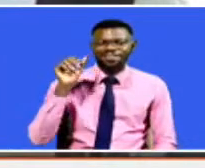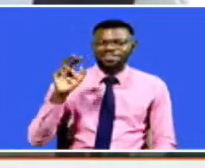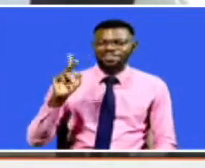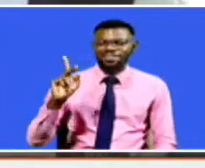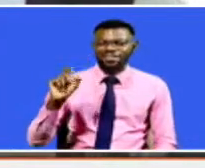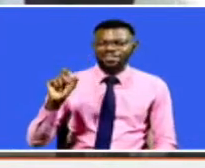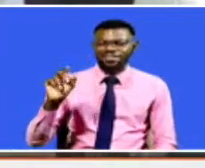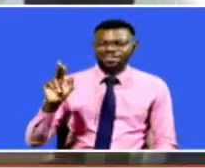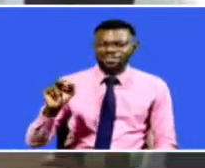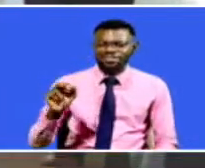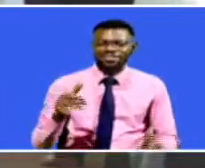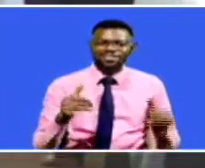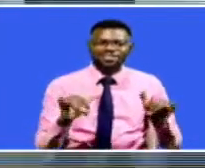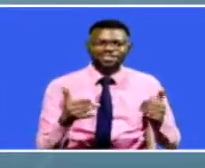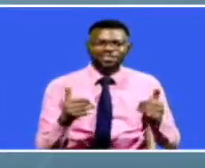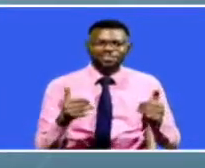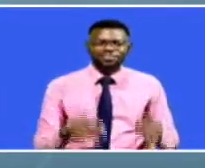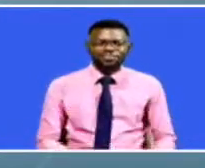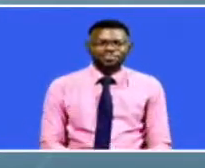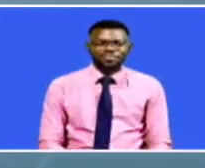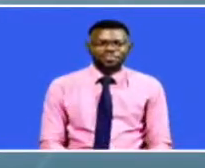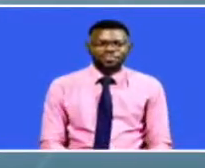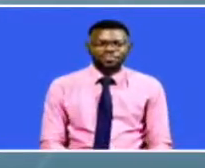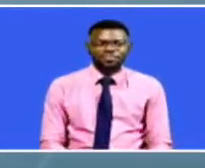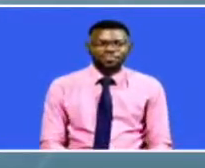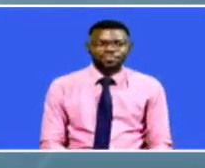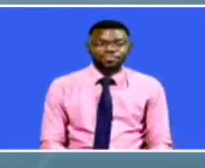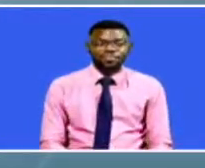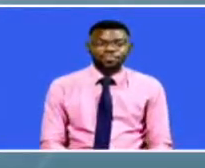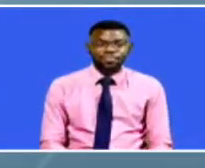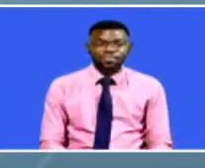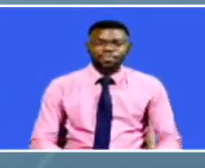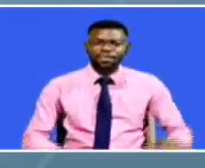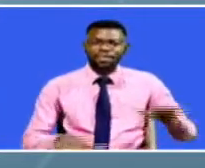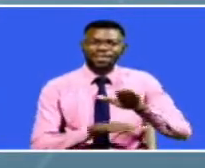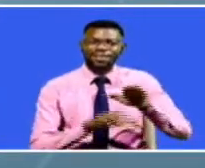KTN News. Now, Deputy President Rigathi Gachagua.